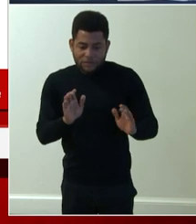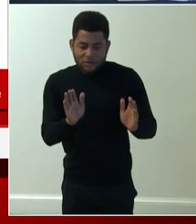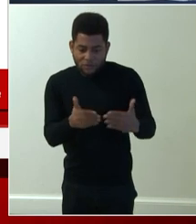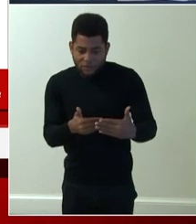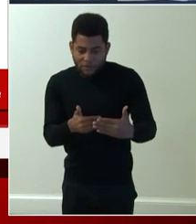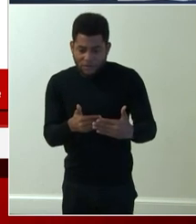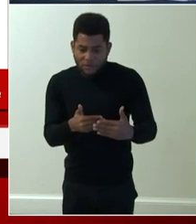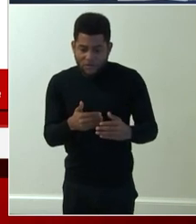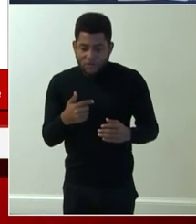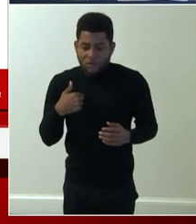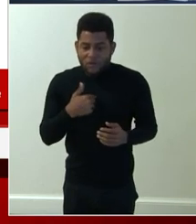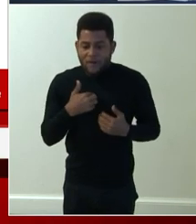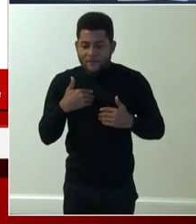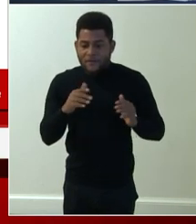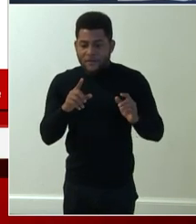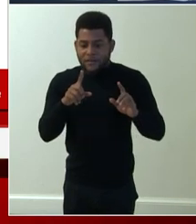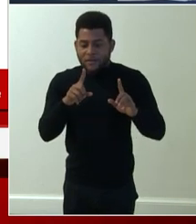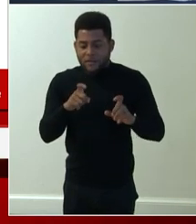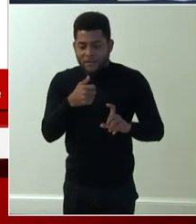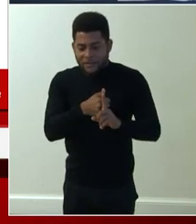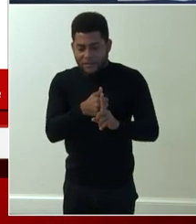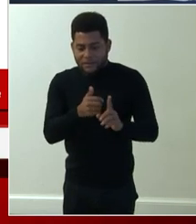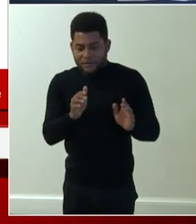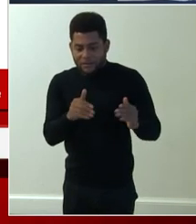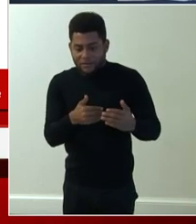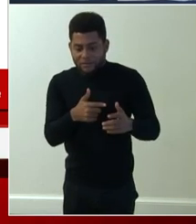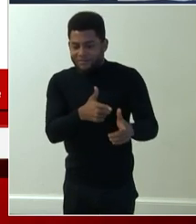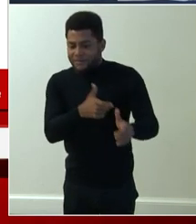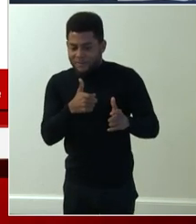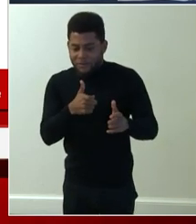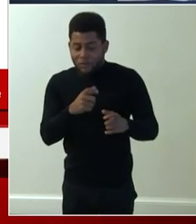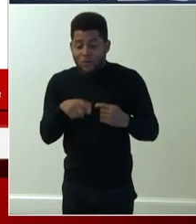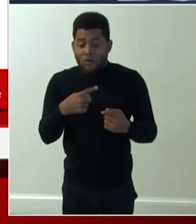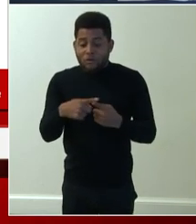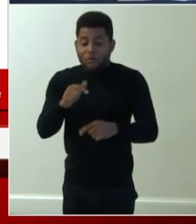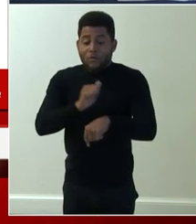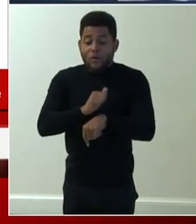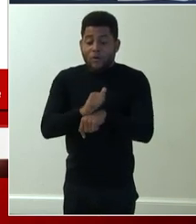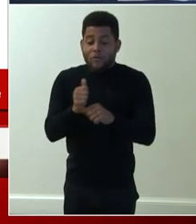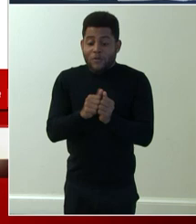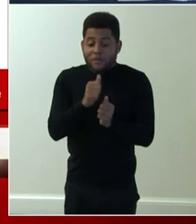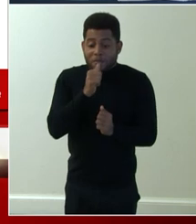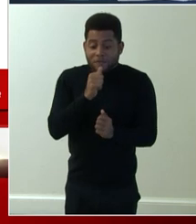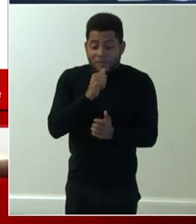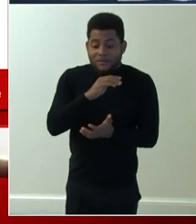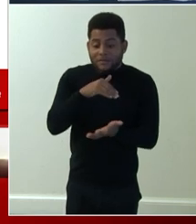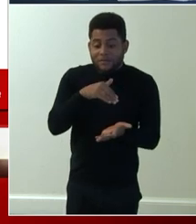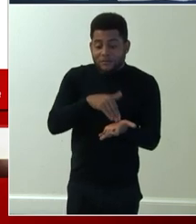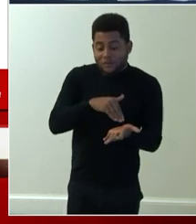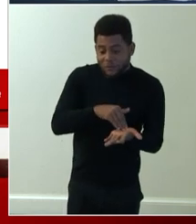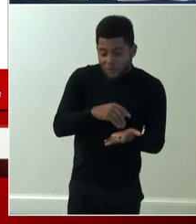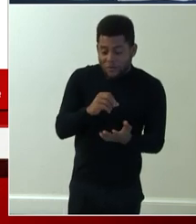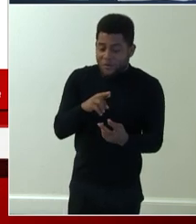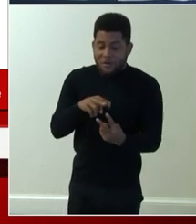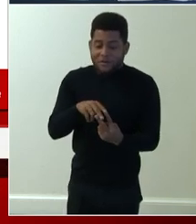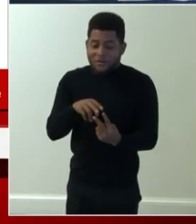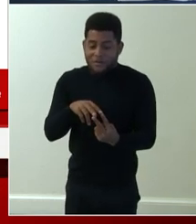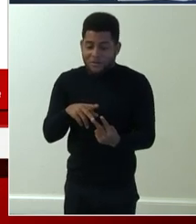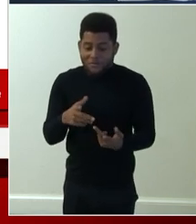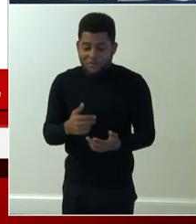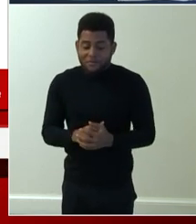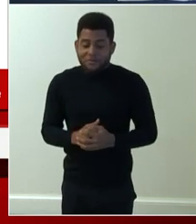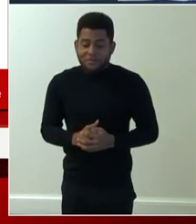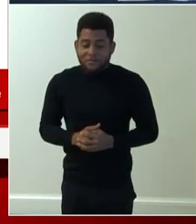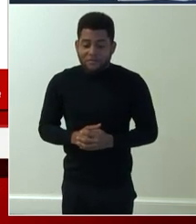Express sites, or finally, you can make an appointment with your healthcare provider. As I mentioned, about 1/3 of our testing volume comes from